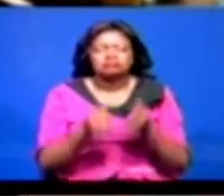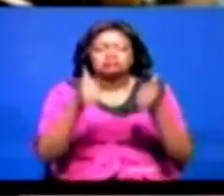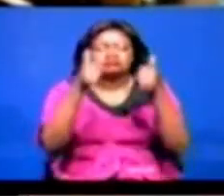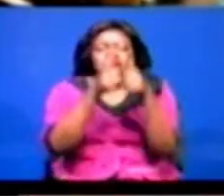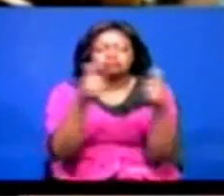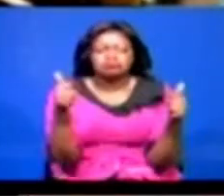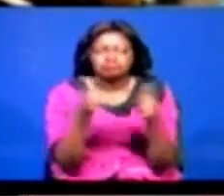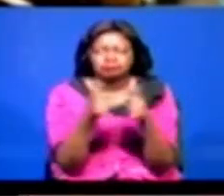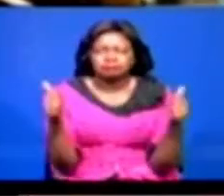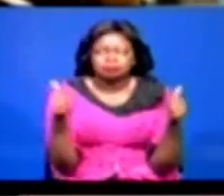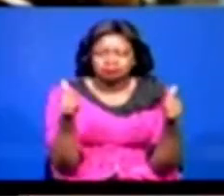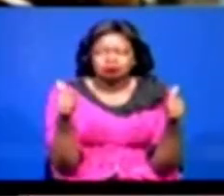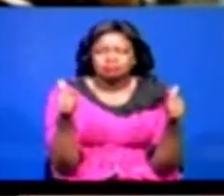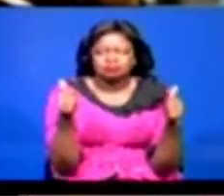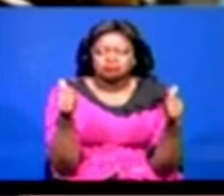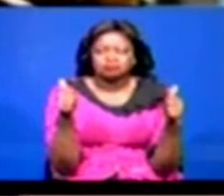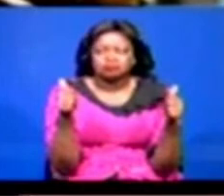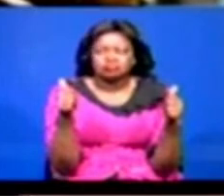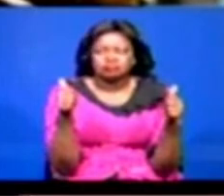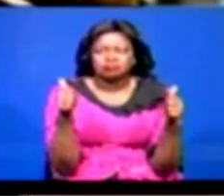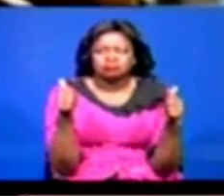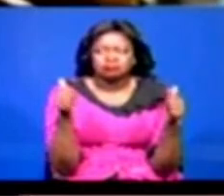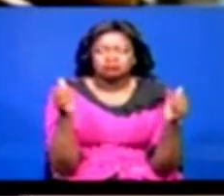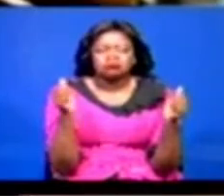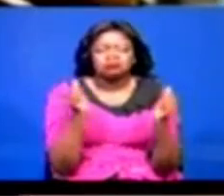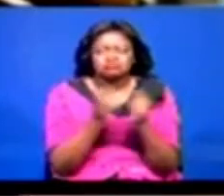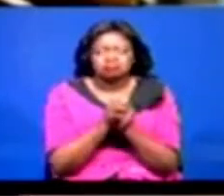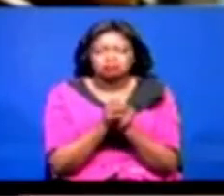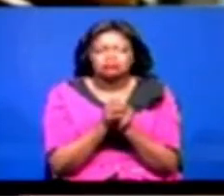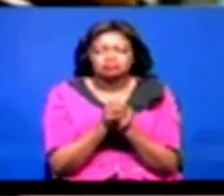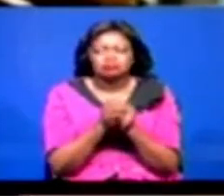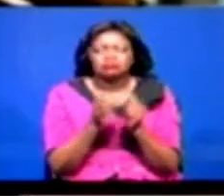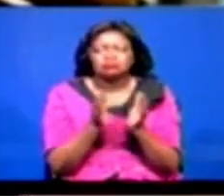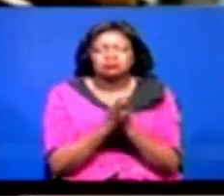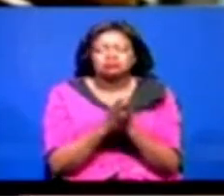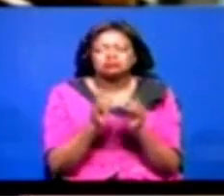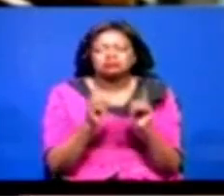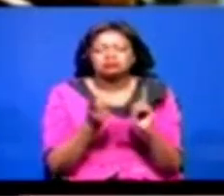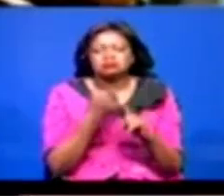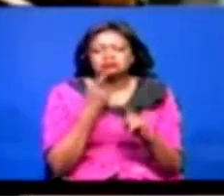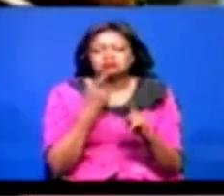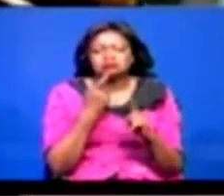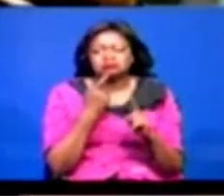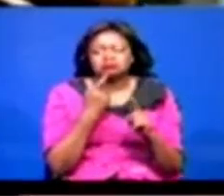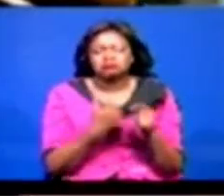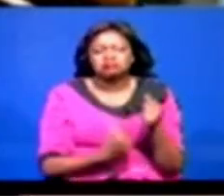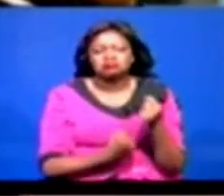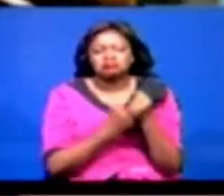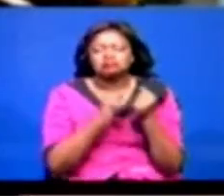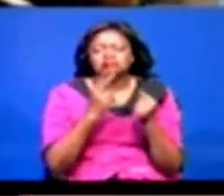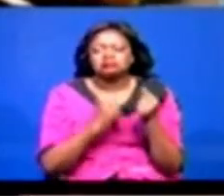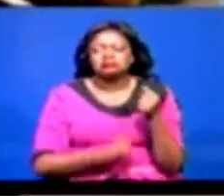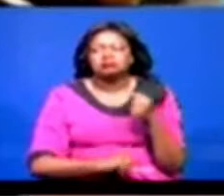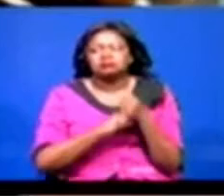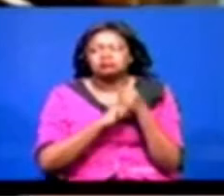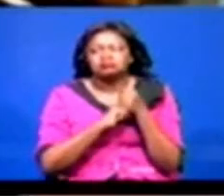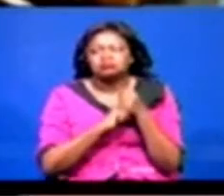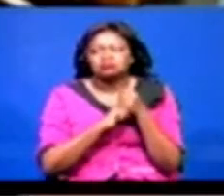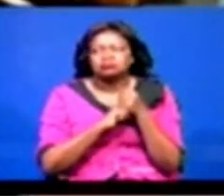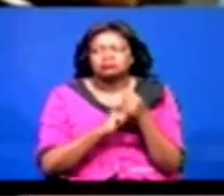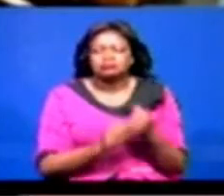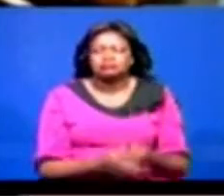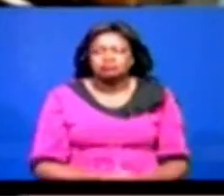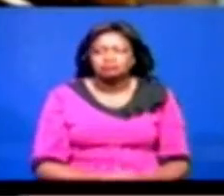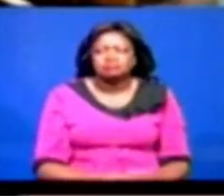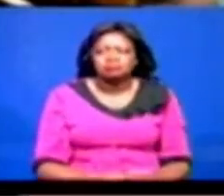double layered with firewalls, meaning there's the first firewall and the second firewall